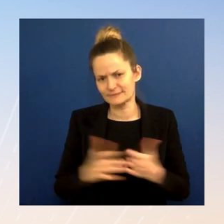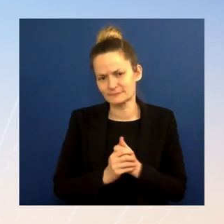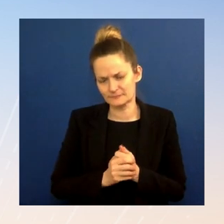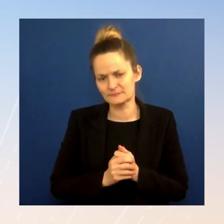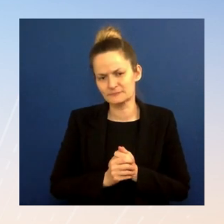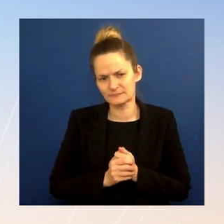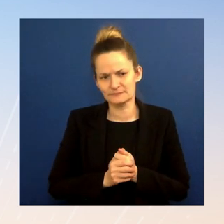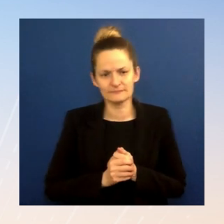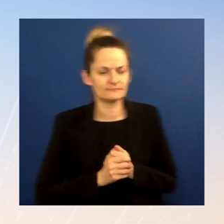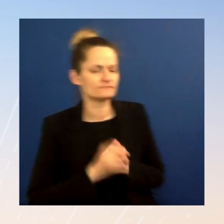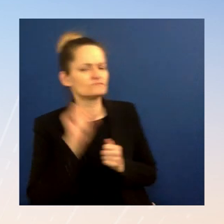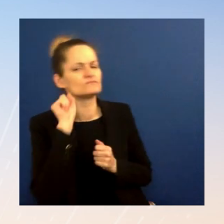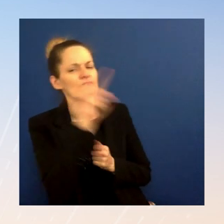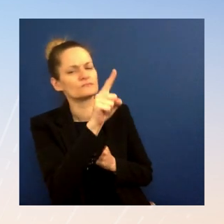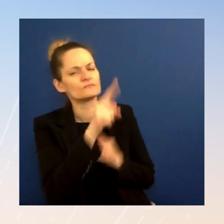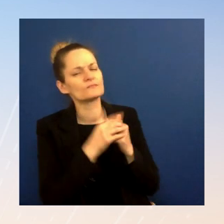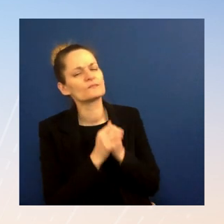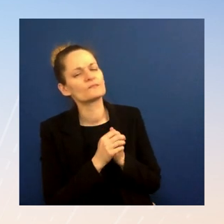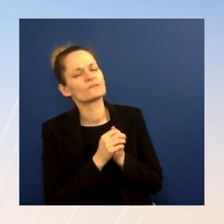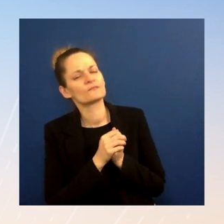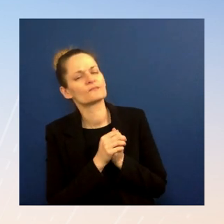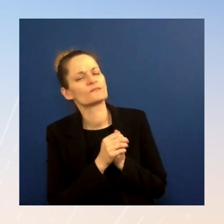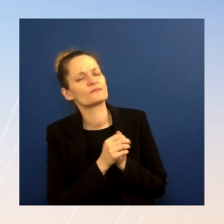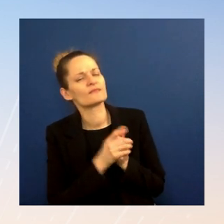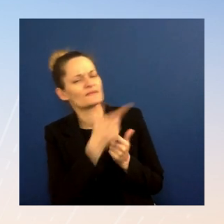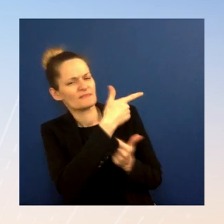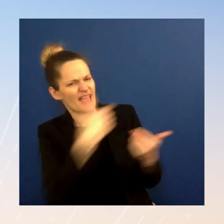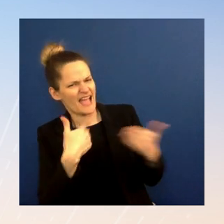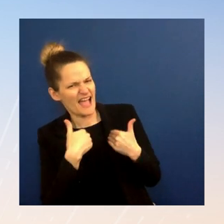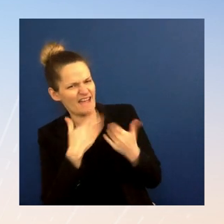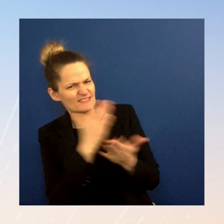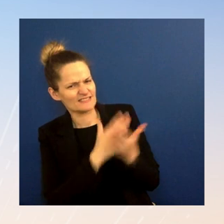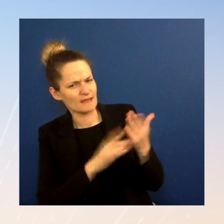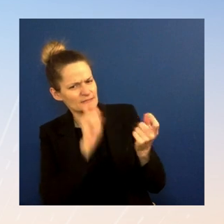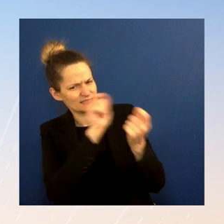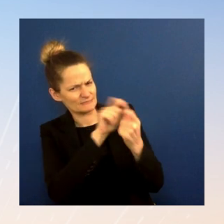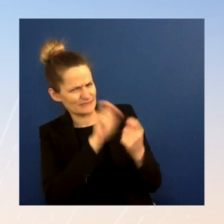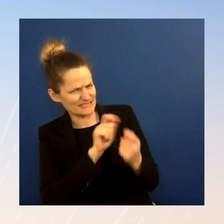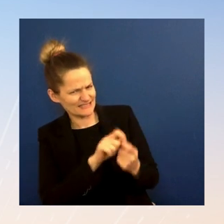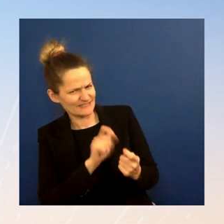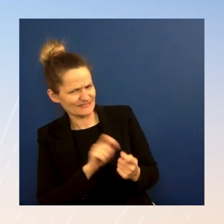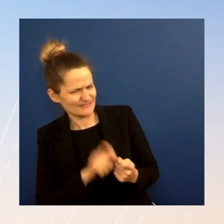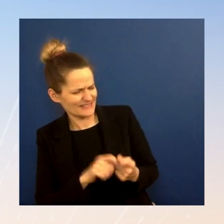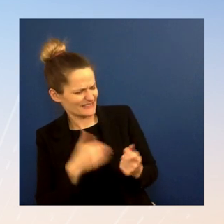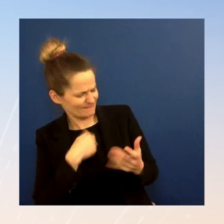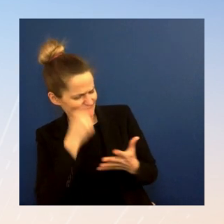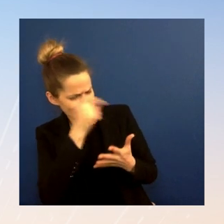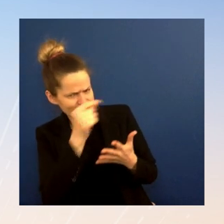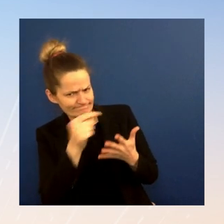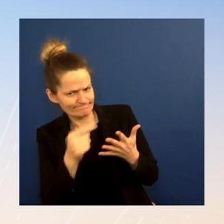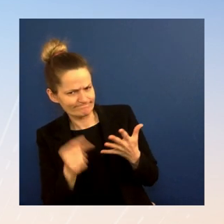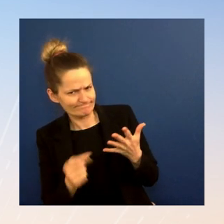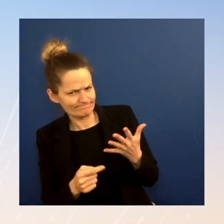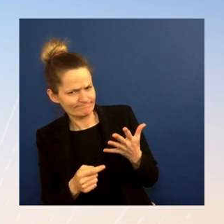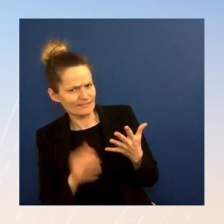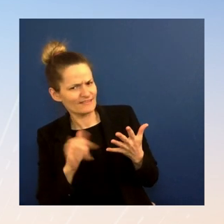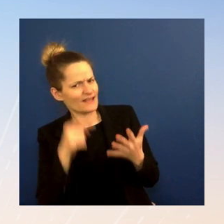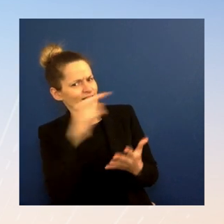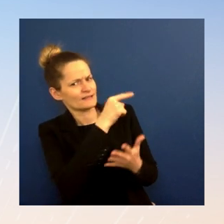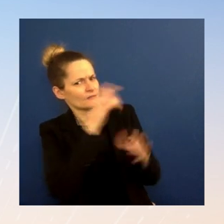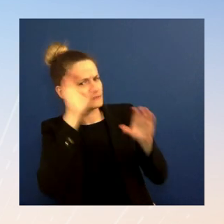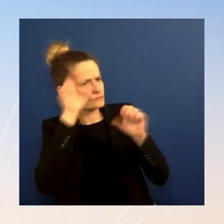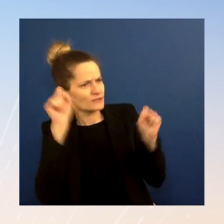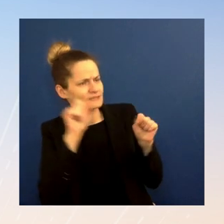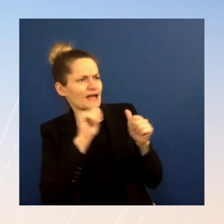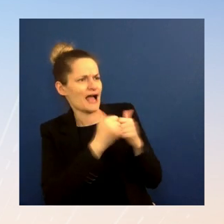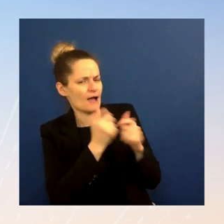precautions that exist, you know, to protect the President and keep him safe and healthy. The testing cadence here is not like most